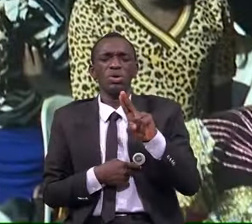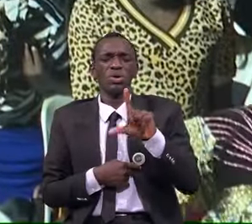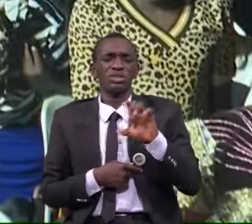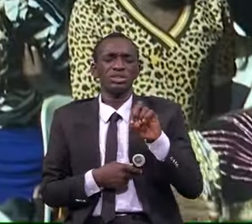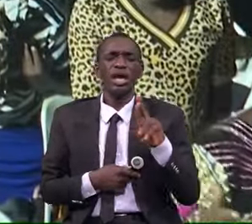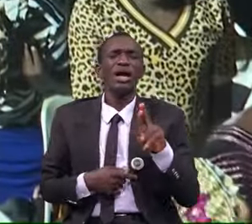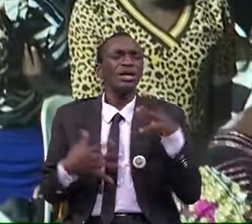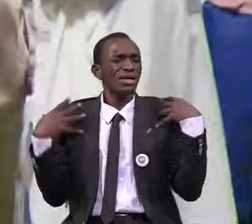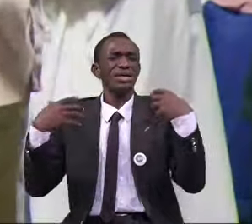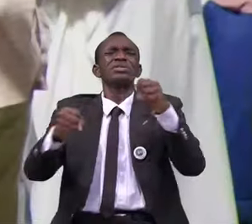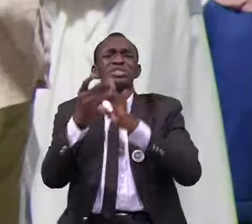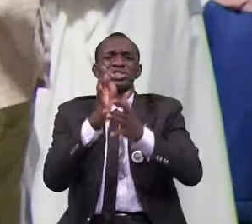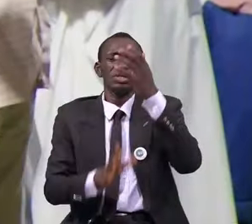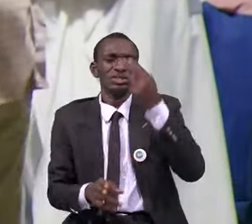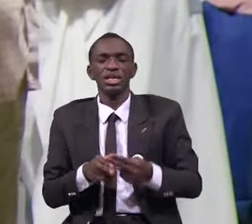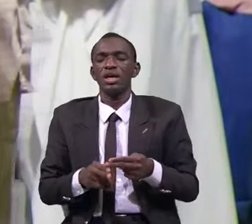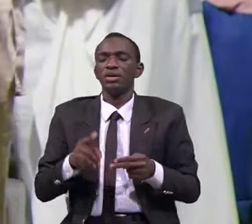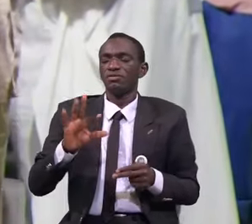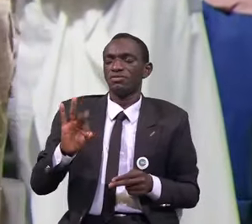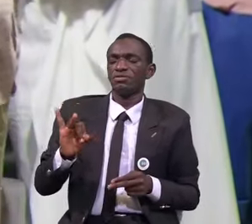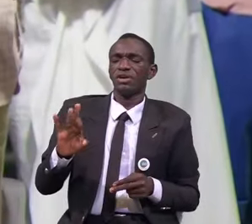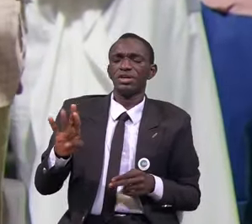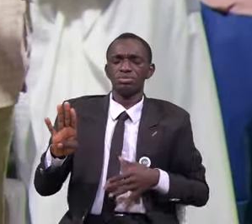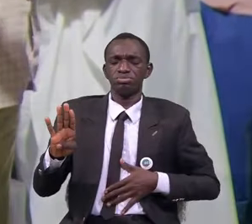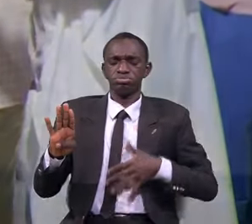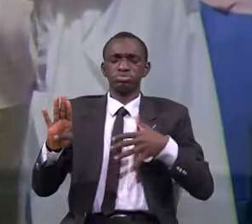Fibroid taken away. Every